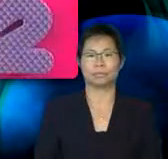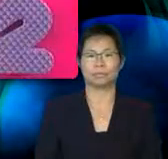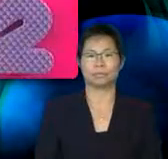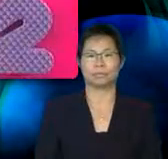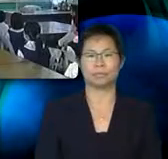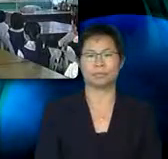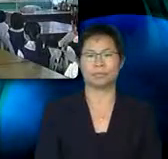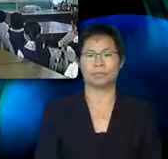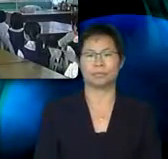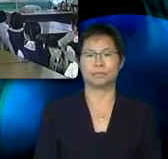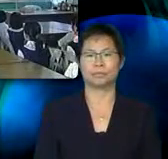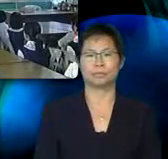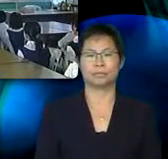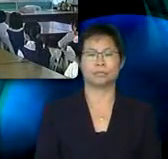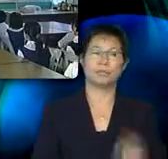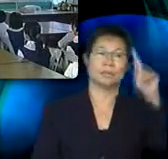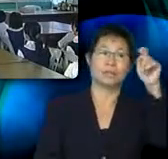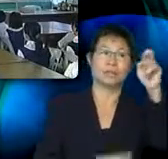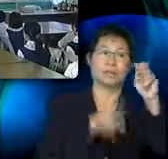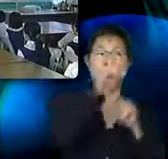How many 10's in 10's place?